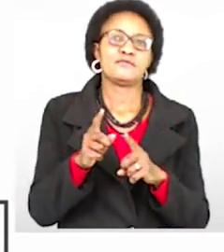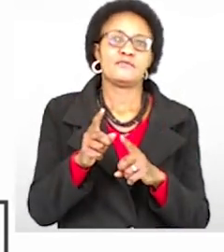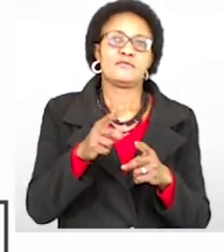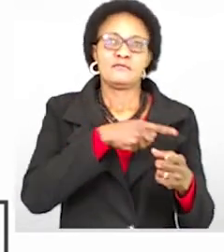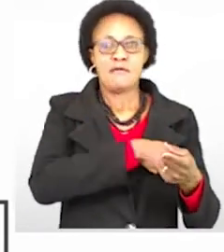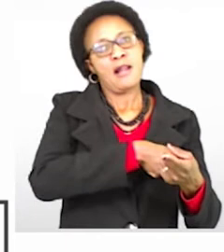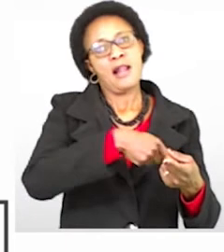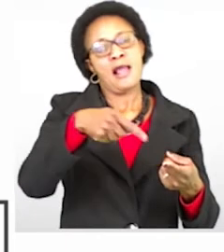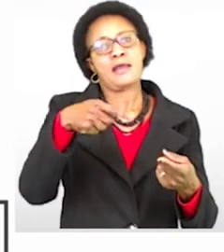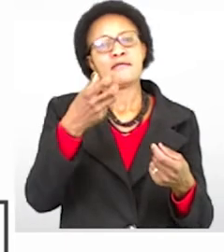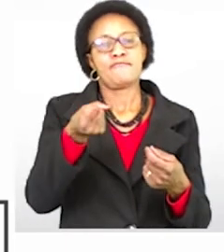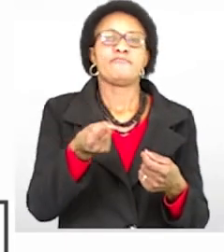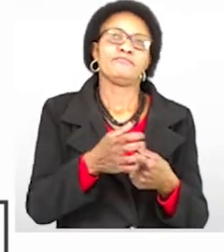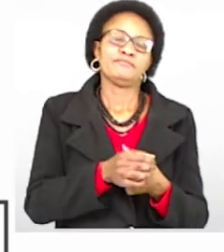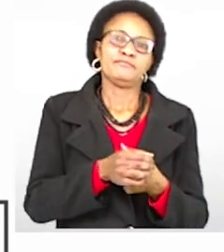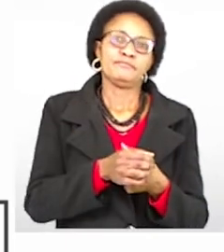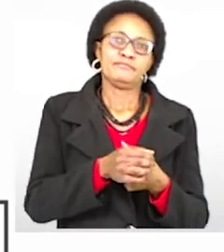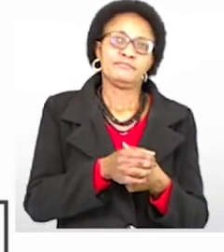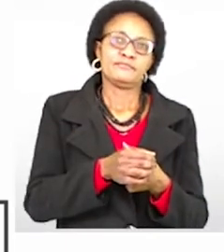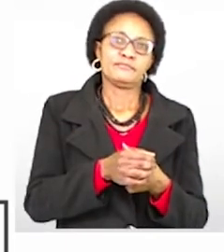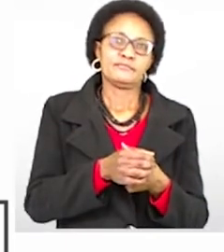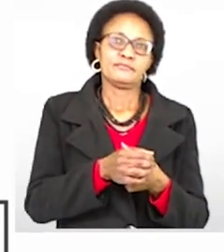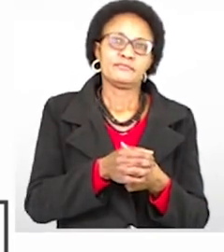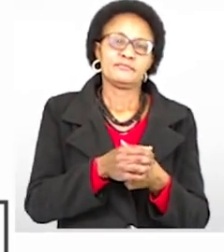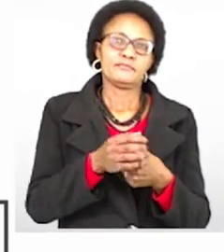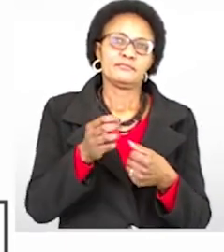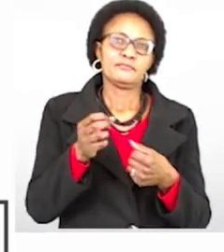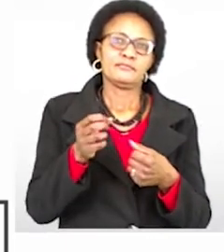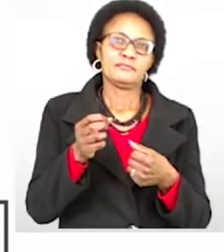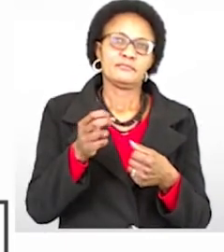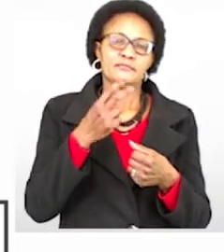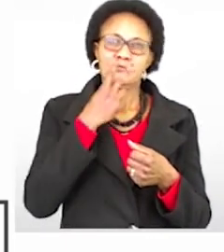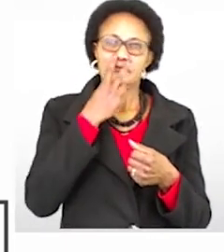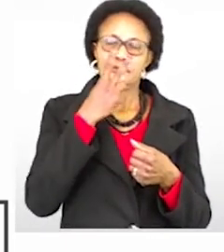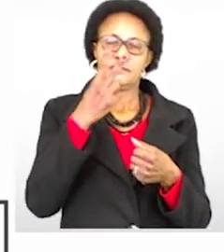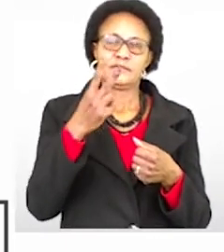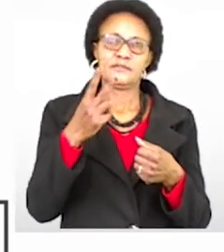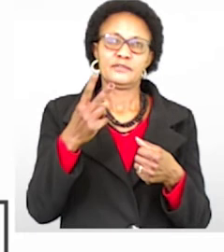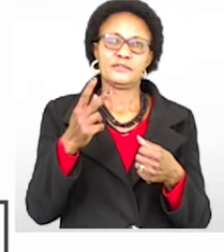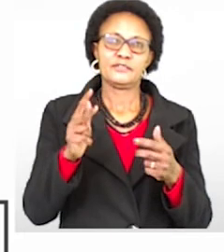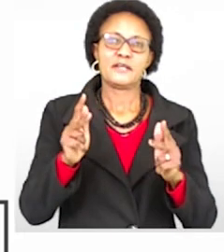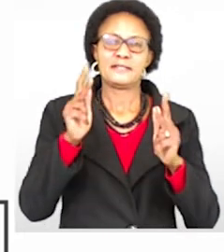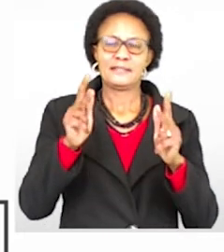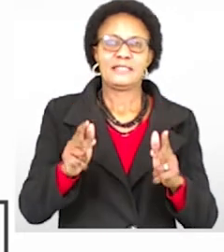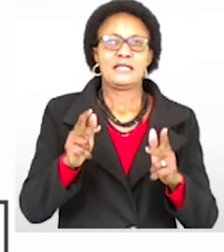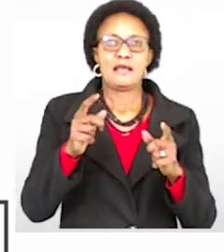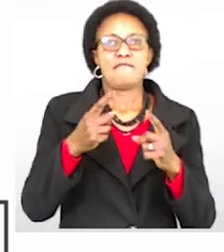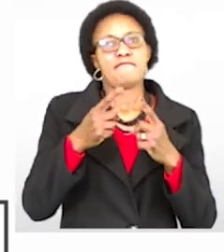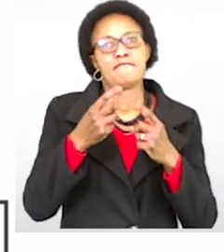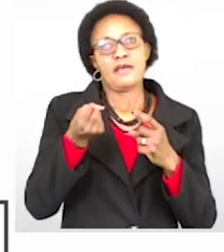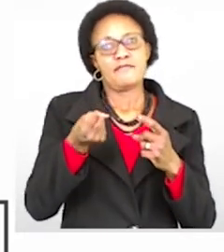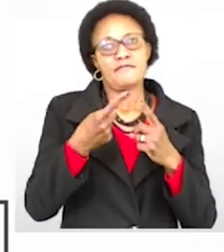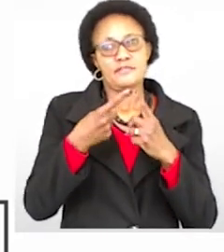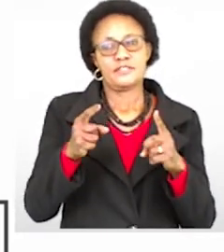like the wheels of a train. You can see that it has its chimney and